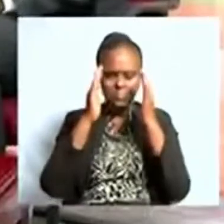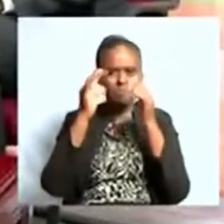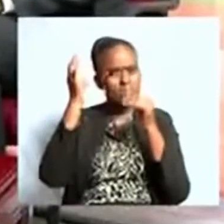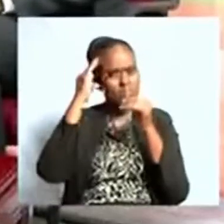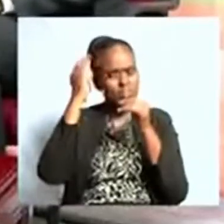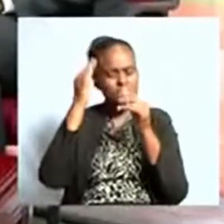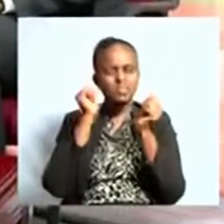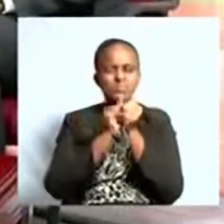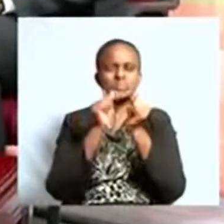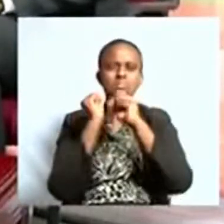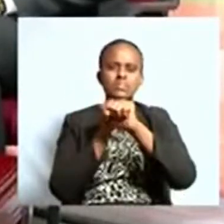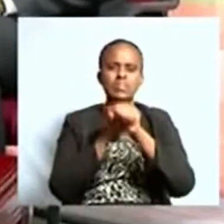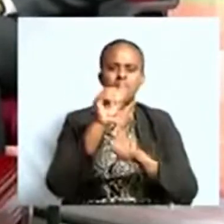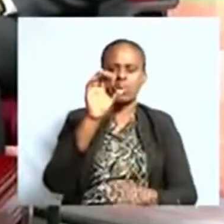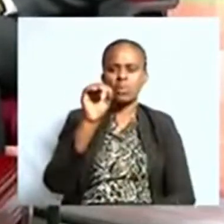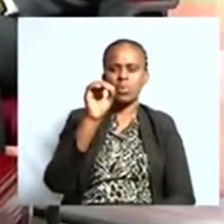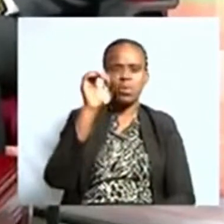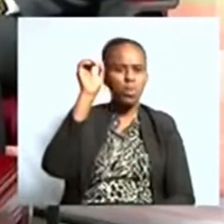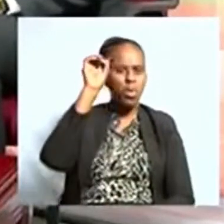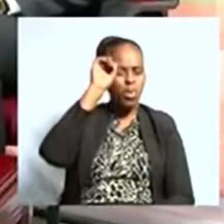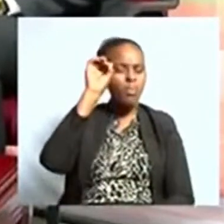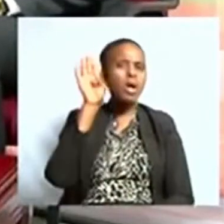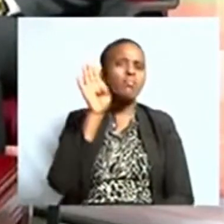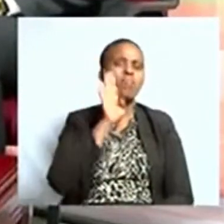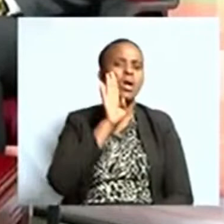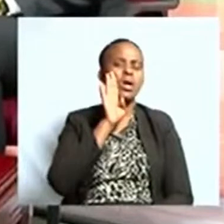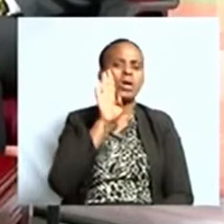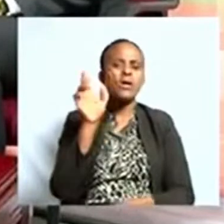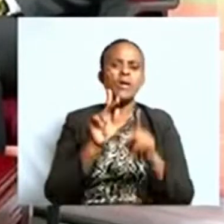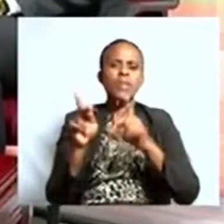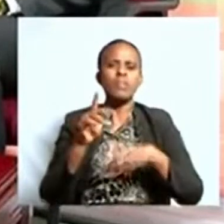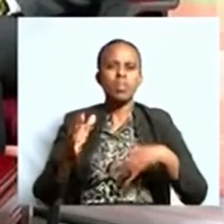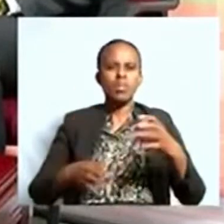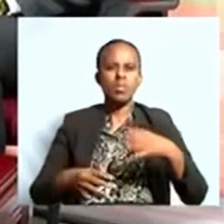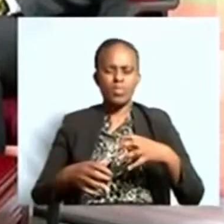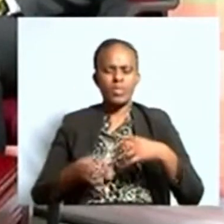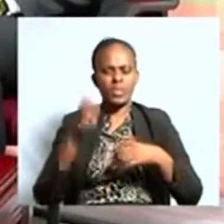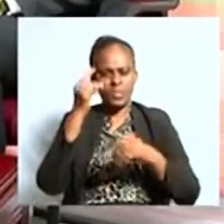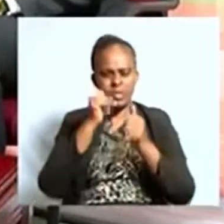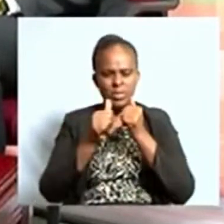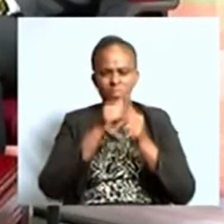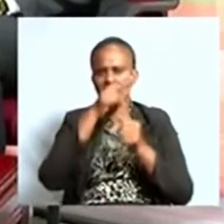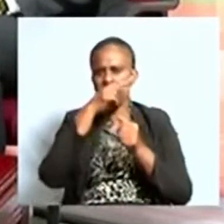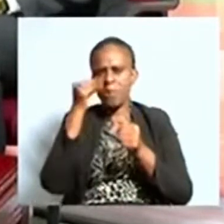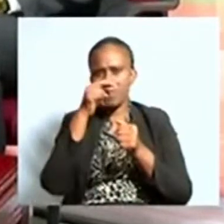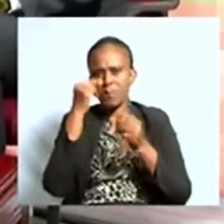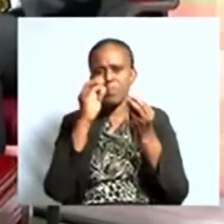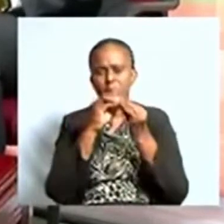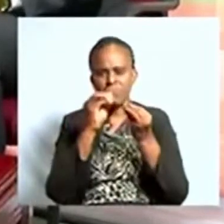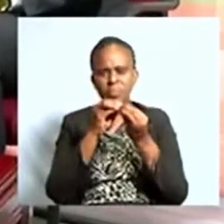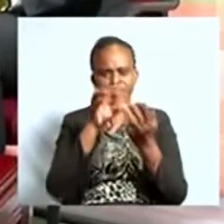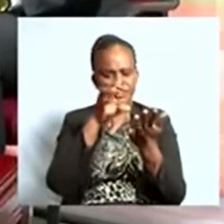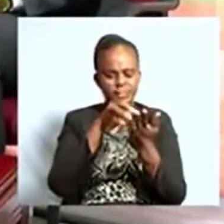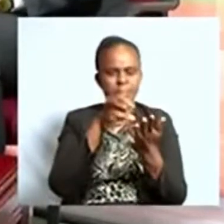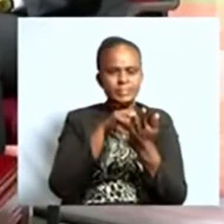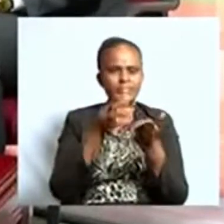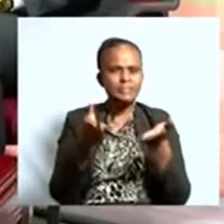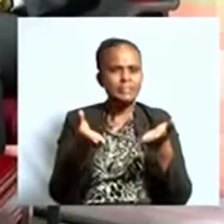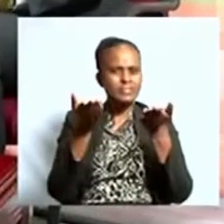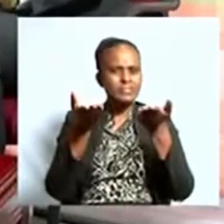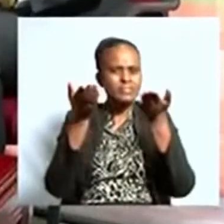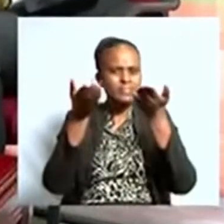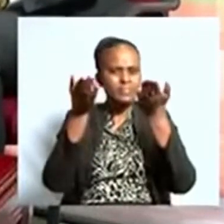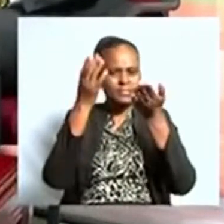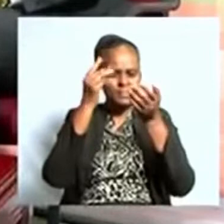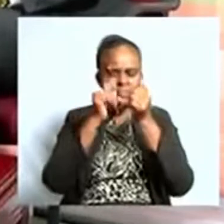with security. Obama area, there people are complaining because of theft. The cases have gone up due